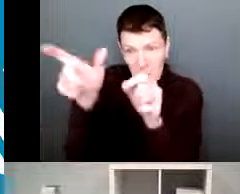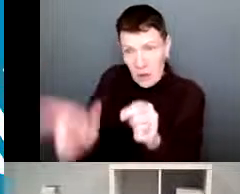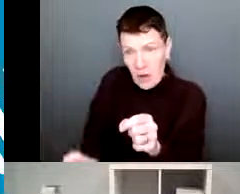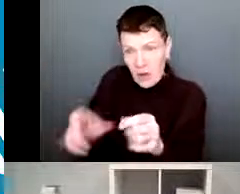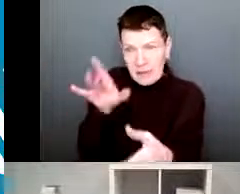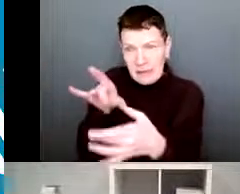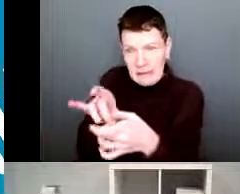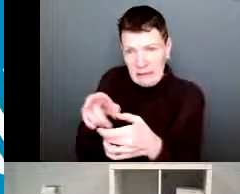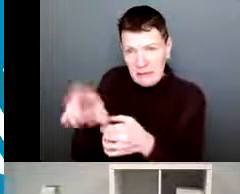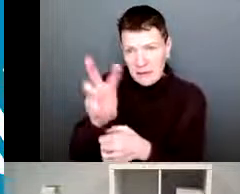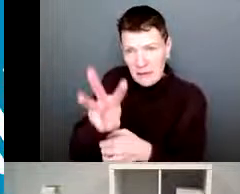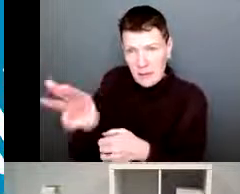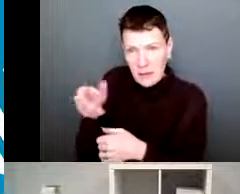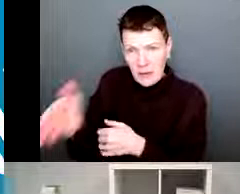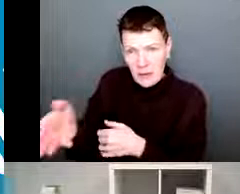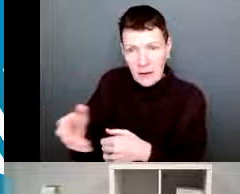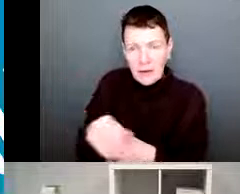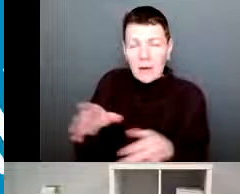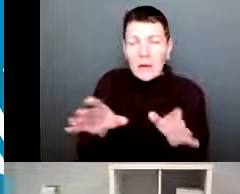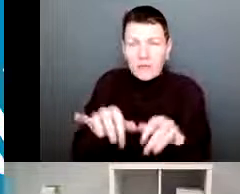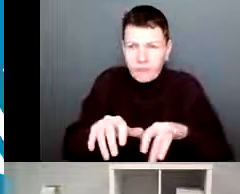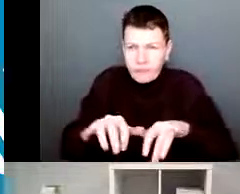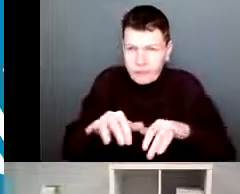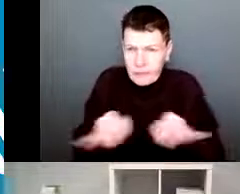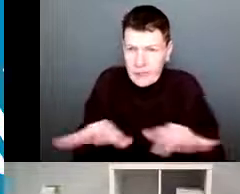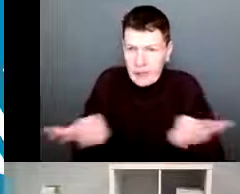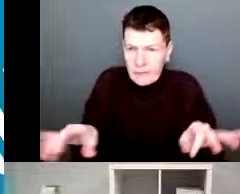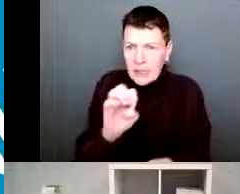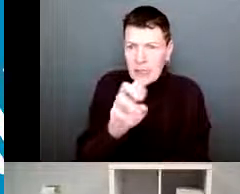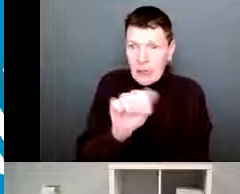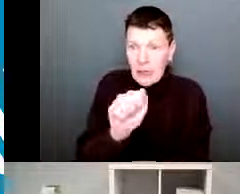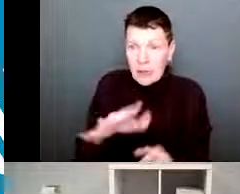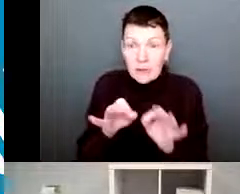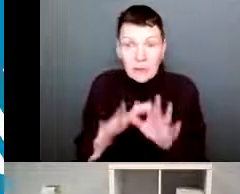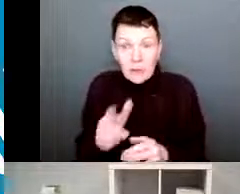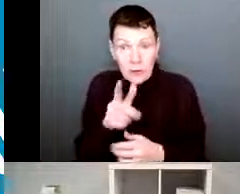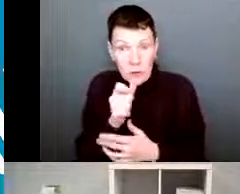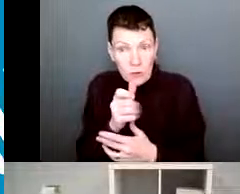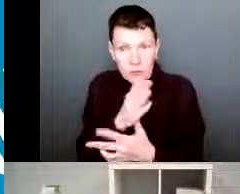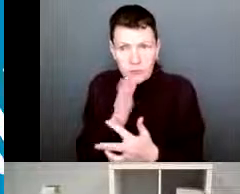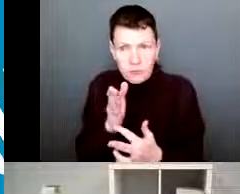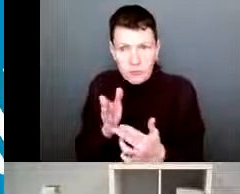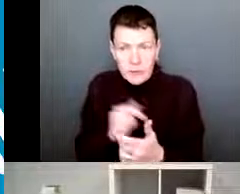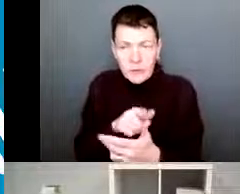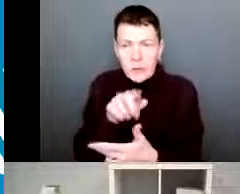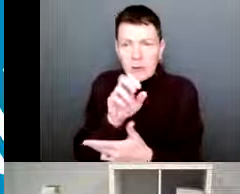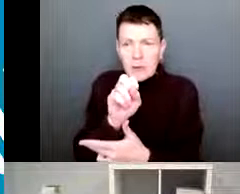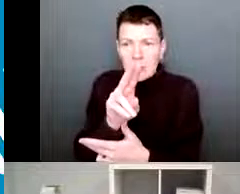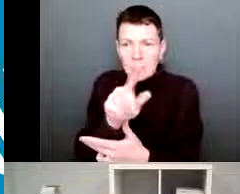Our captionist is Ella Arnston, and our ASL interpreters are Susie